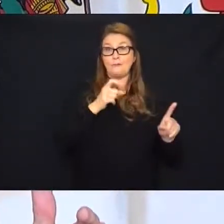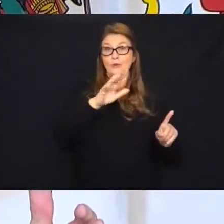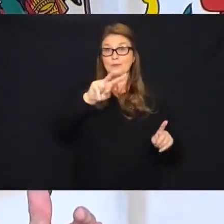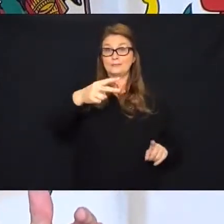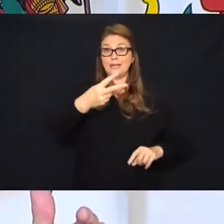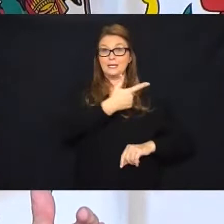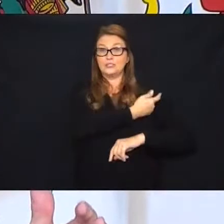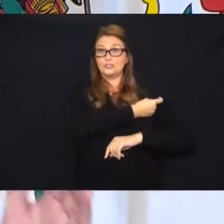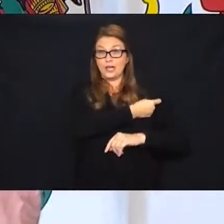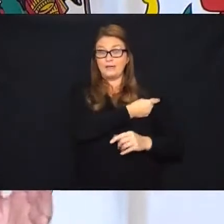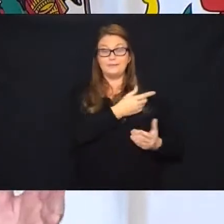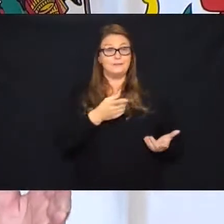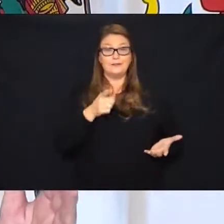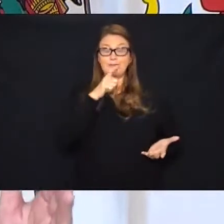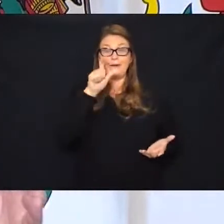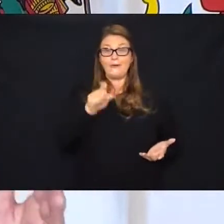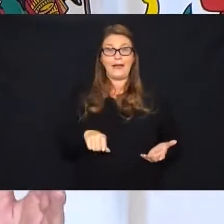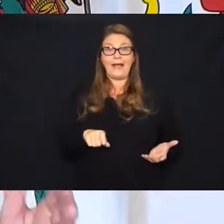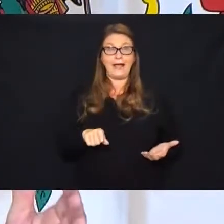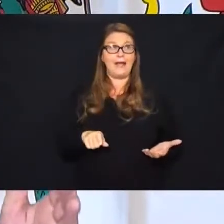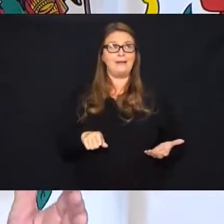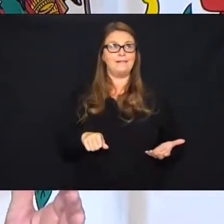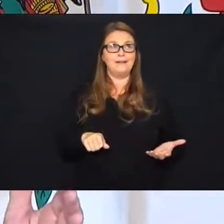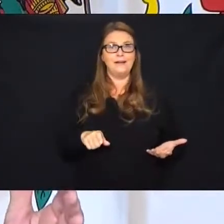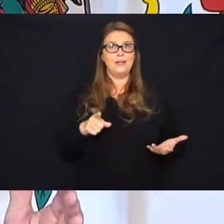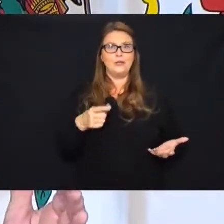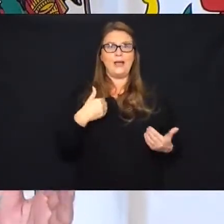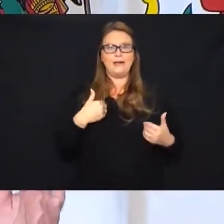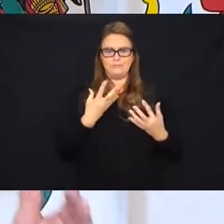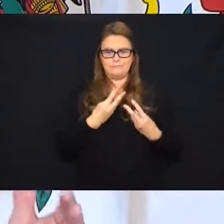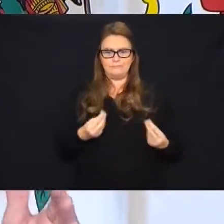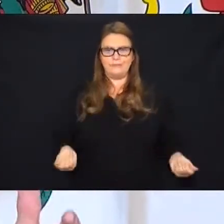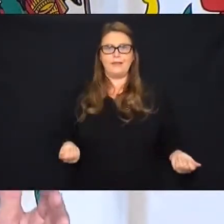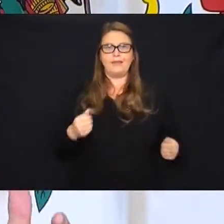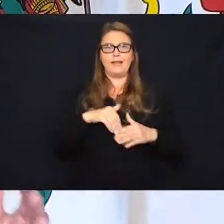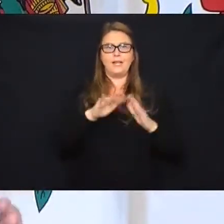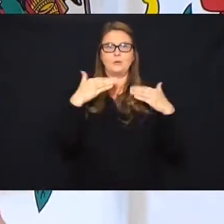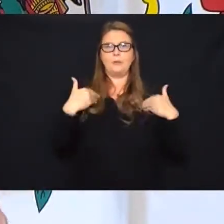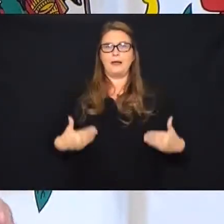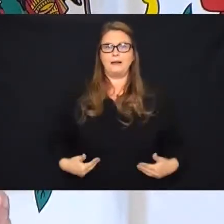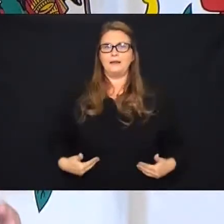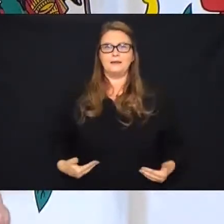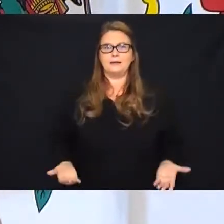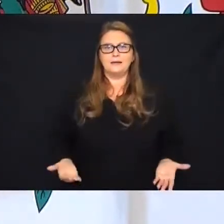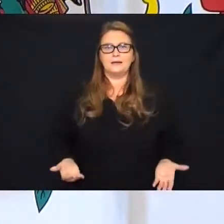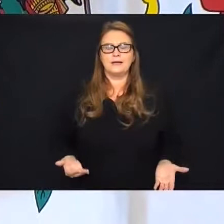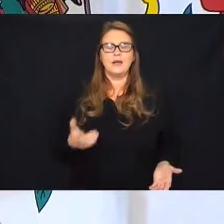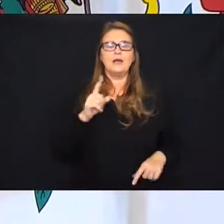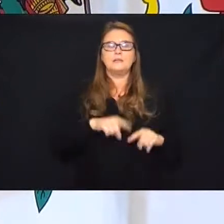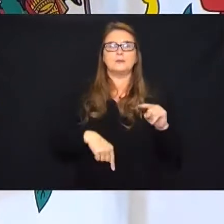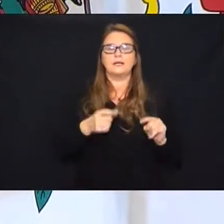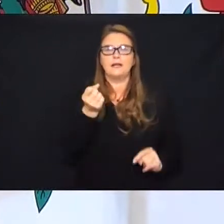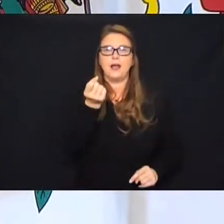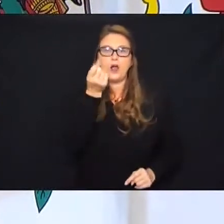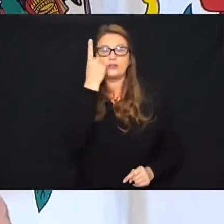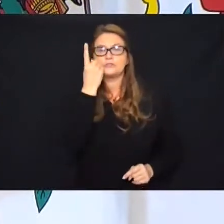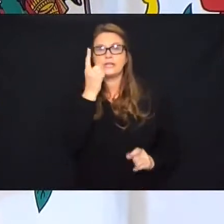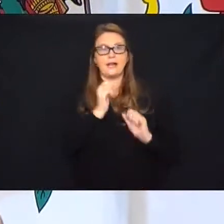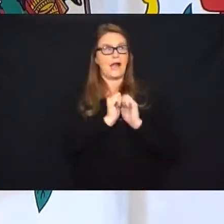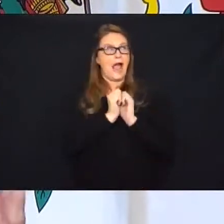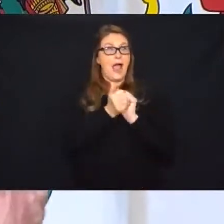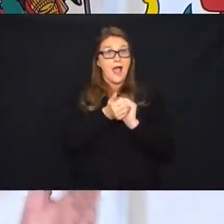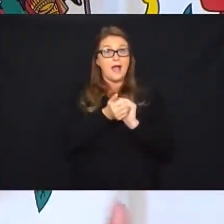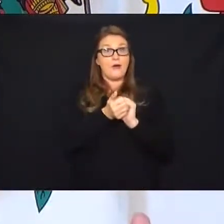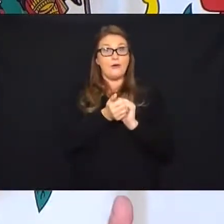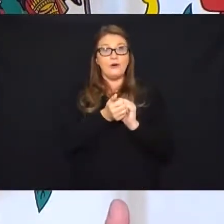shot, you don't have hardly any immunity. And really and true, I cannot understand how, if